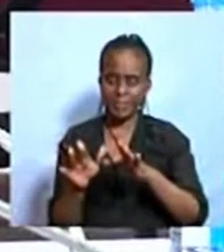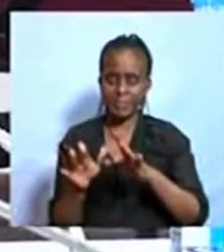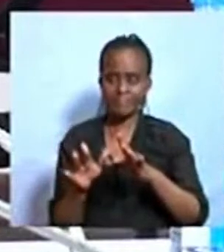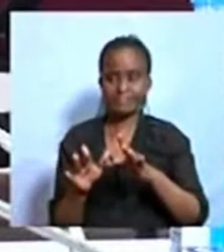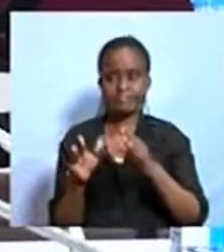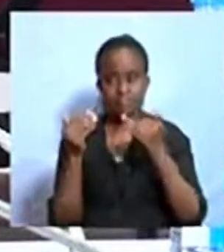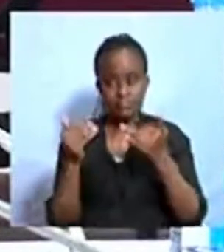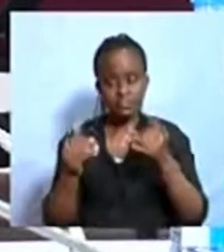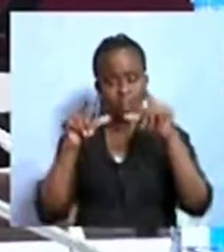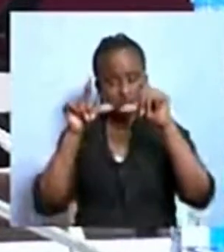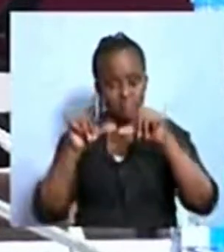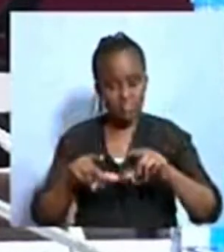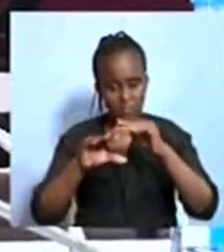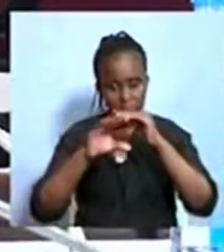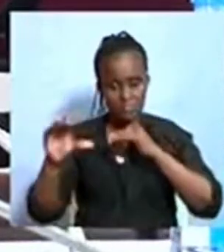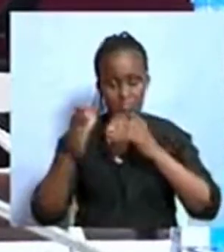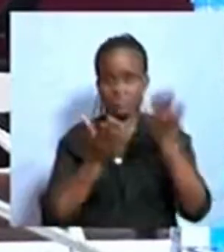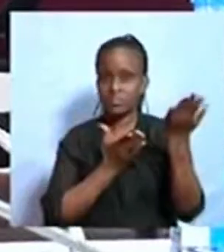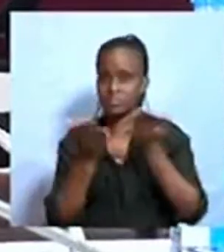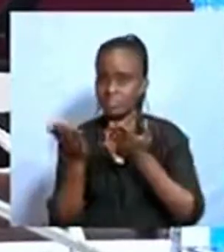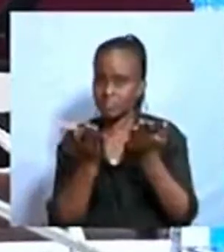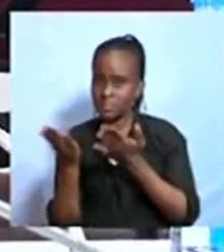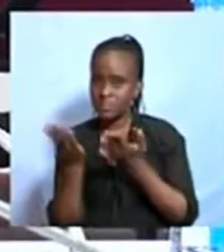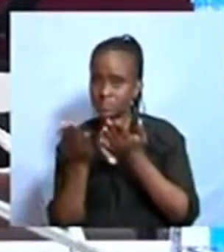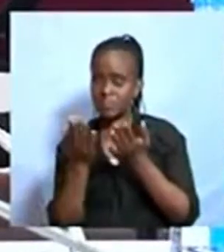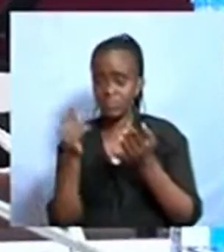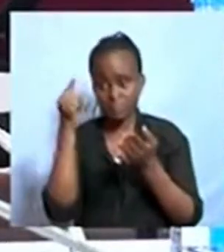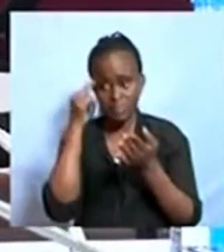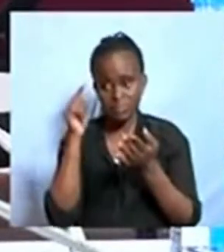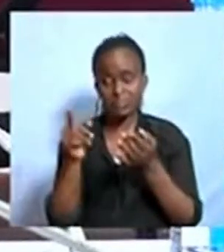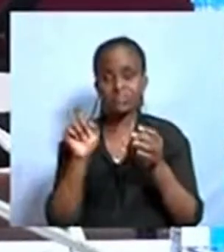at the lowest level of health service delivery, this